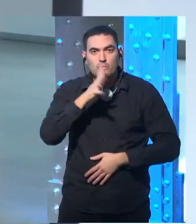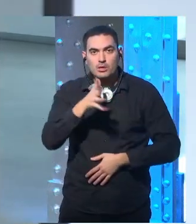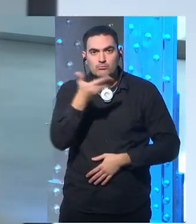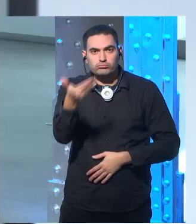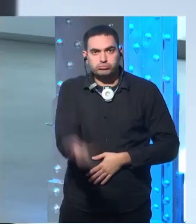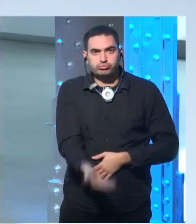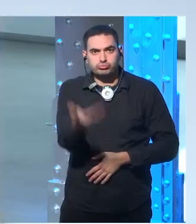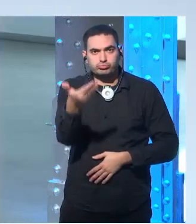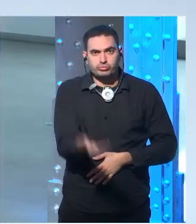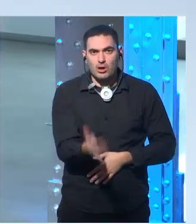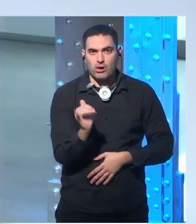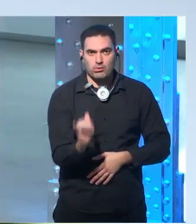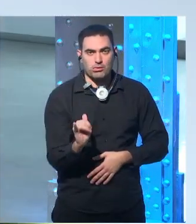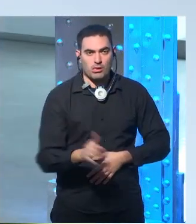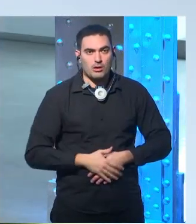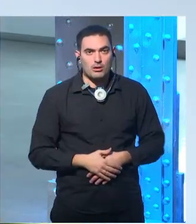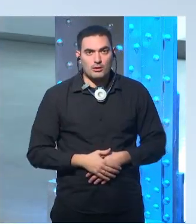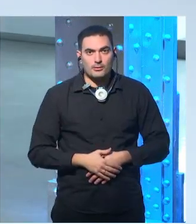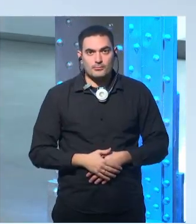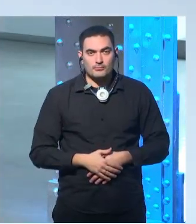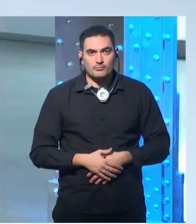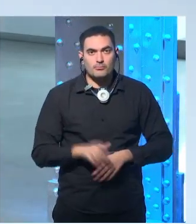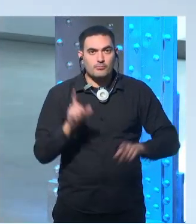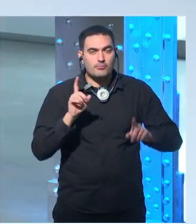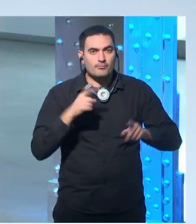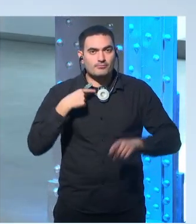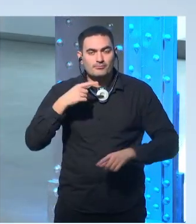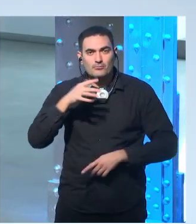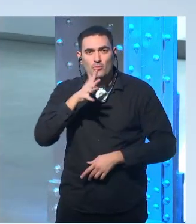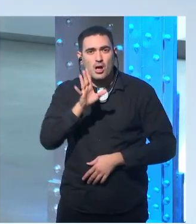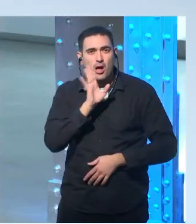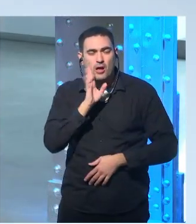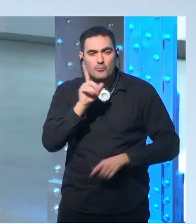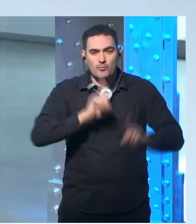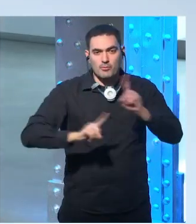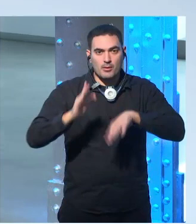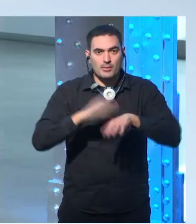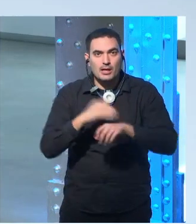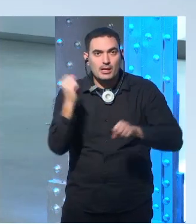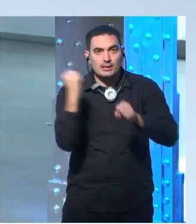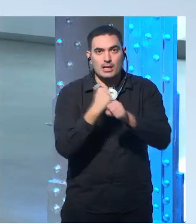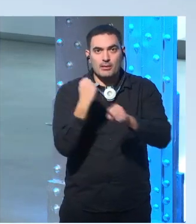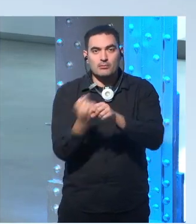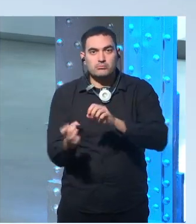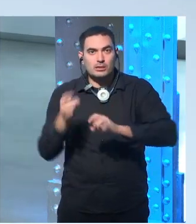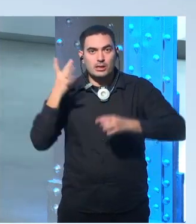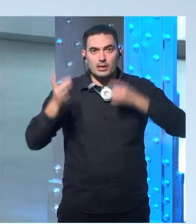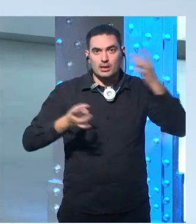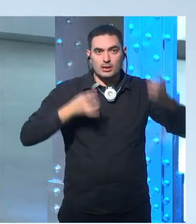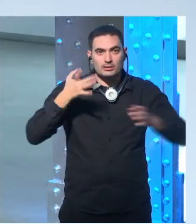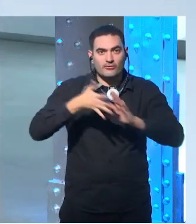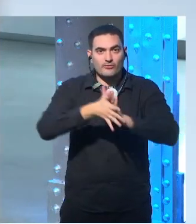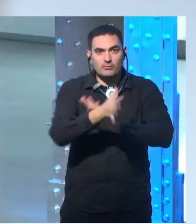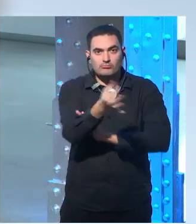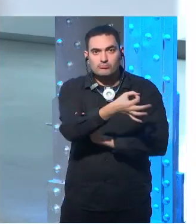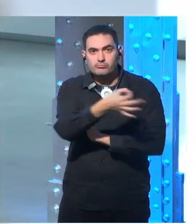to automate creative work is that we struggle to define what it is ourselves. We